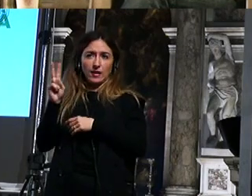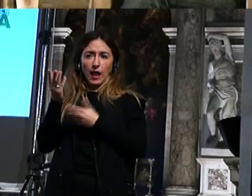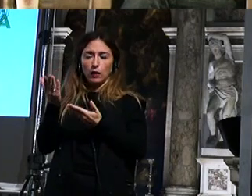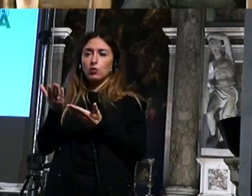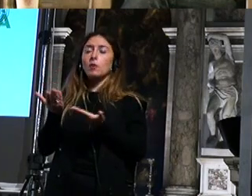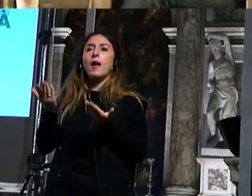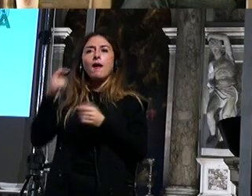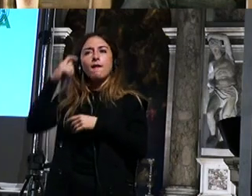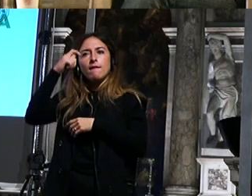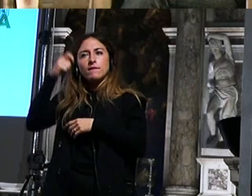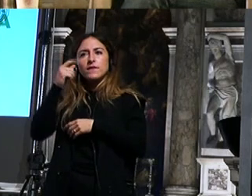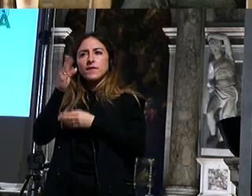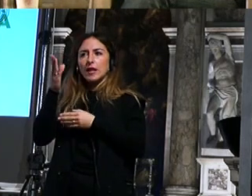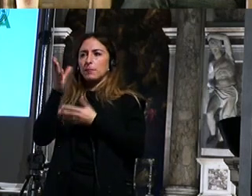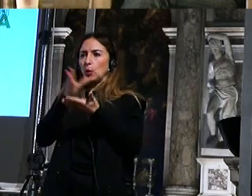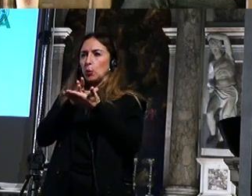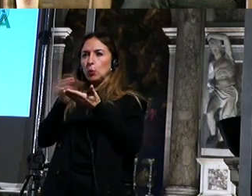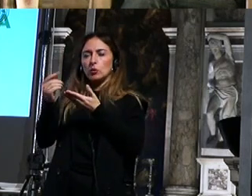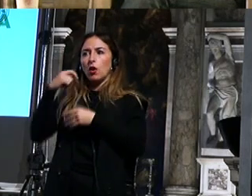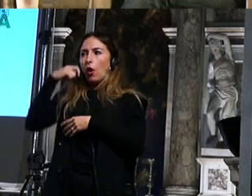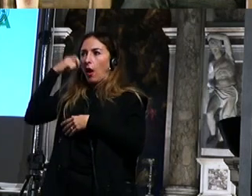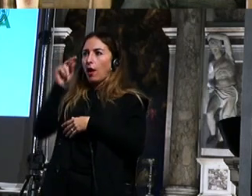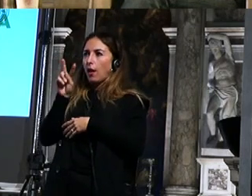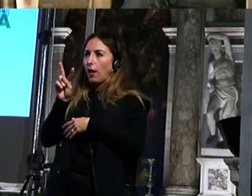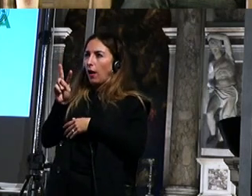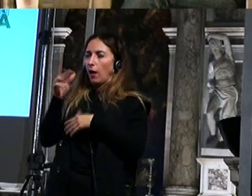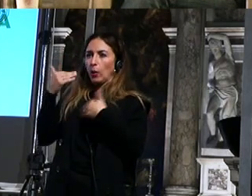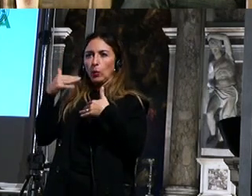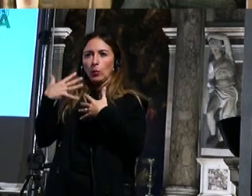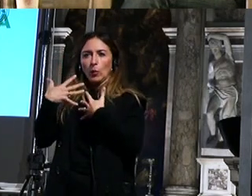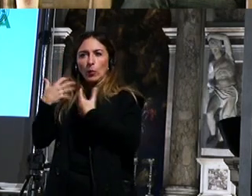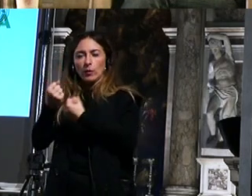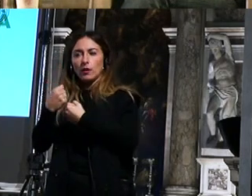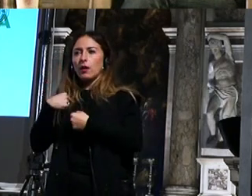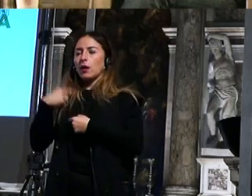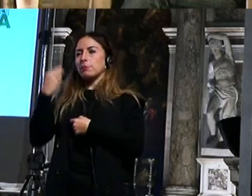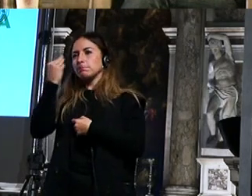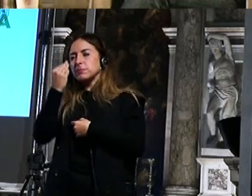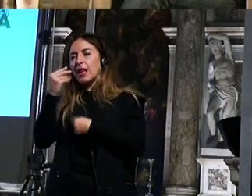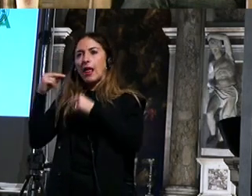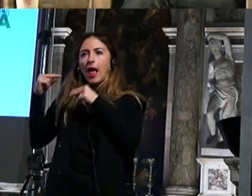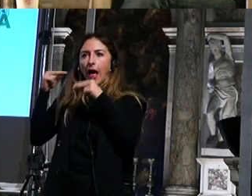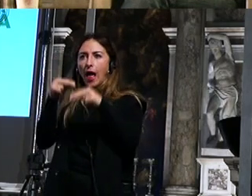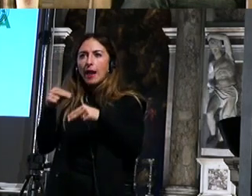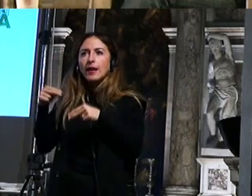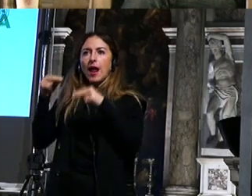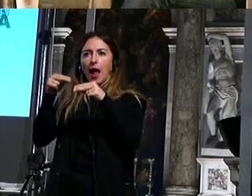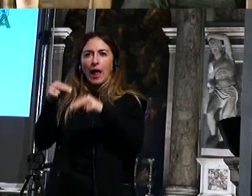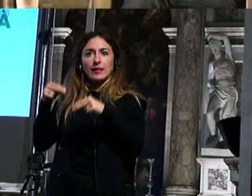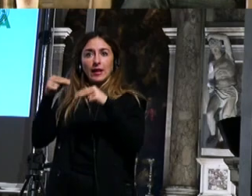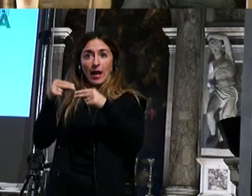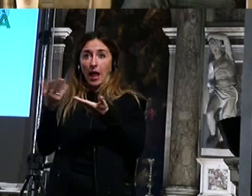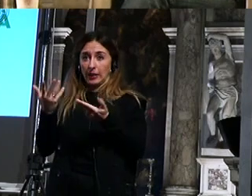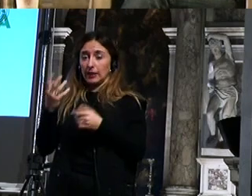me. And I thought about it for years. The end is extraordinarily strange and unexpected.